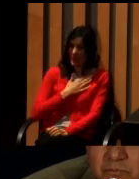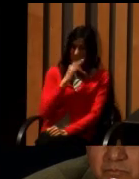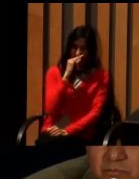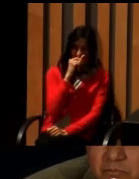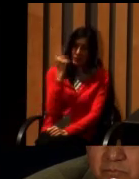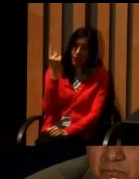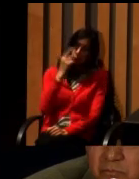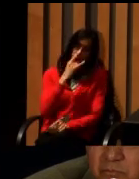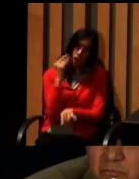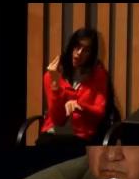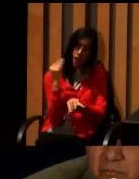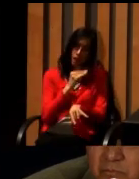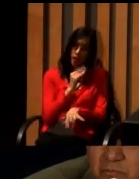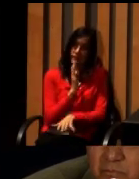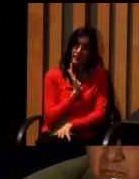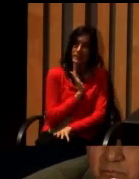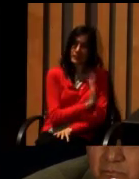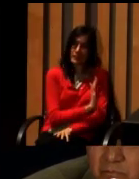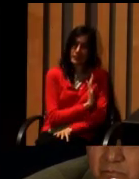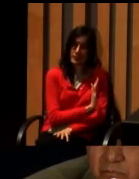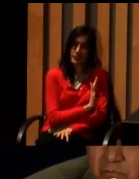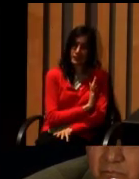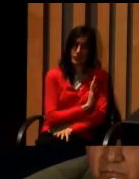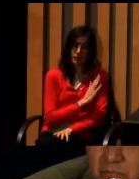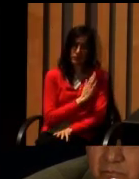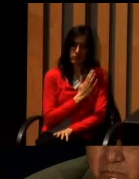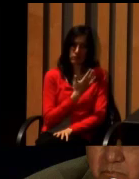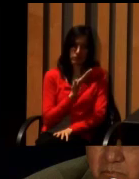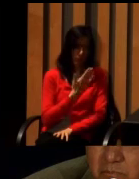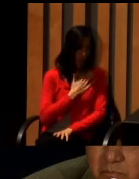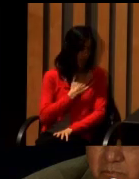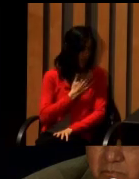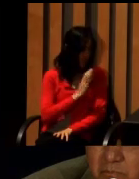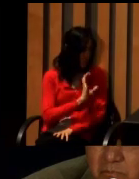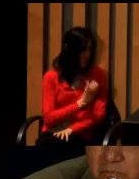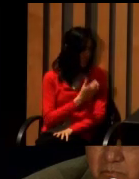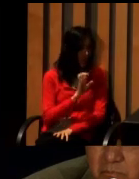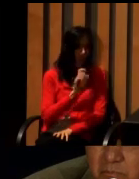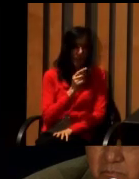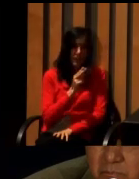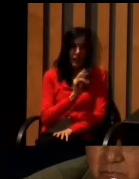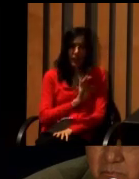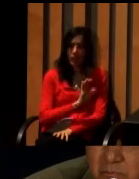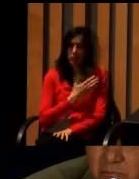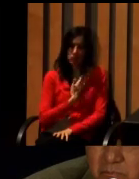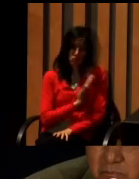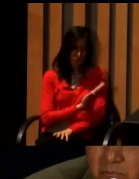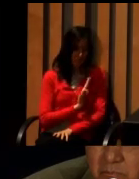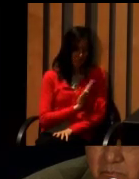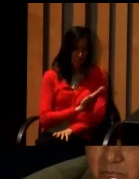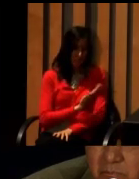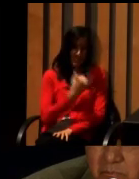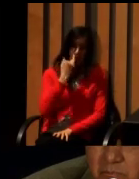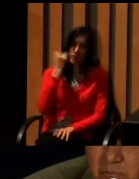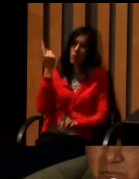of what I think my ethnicity or who I am as a people mean?